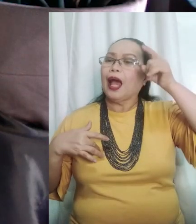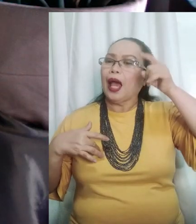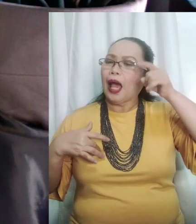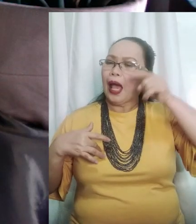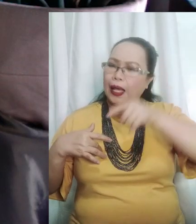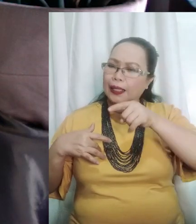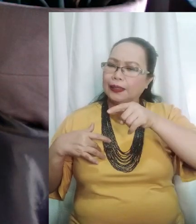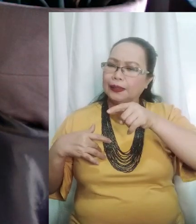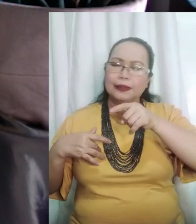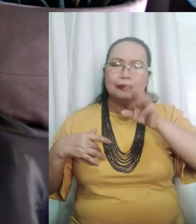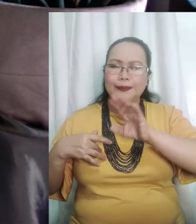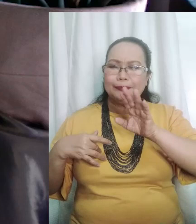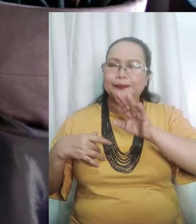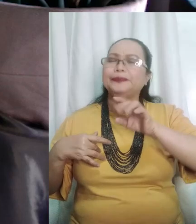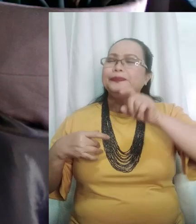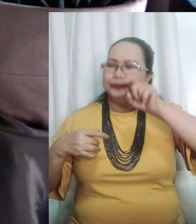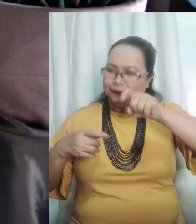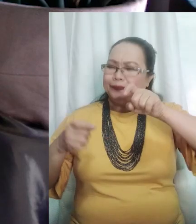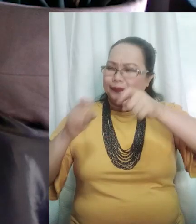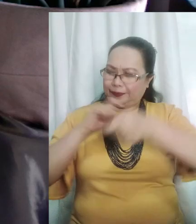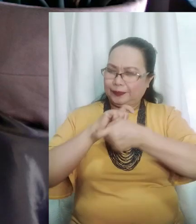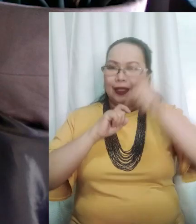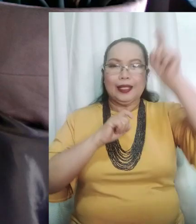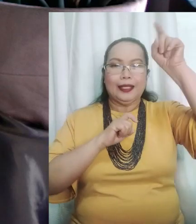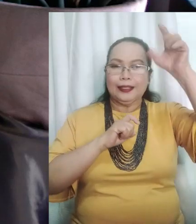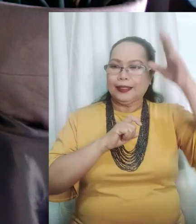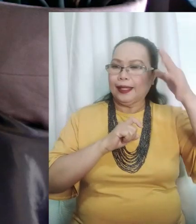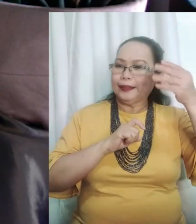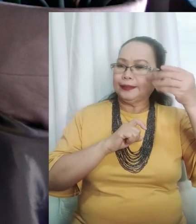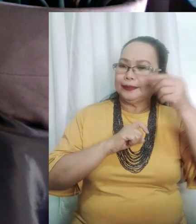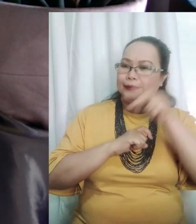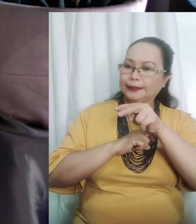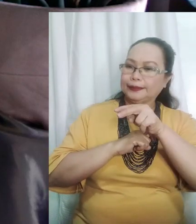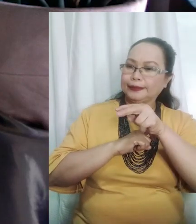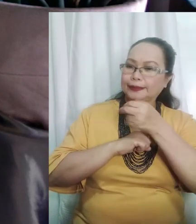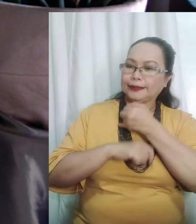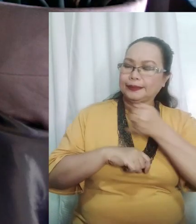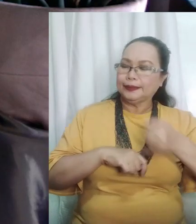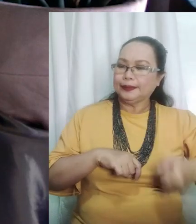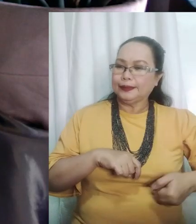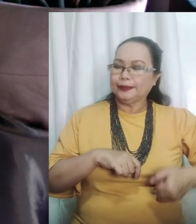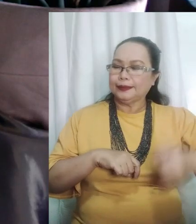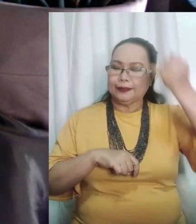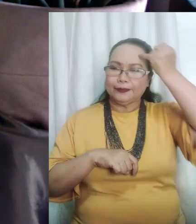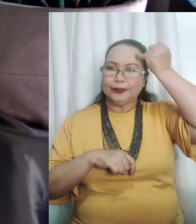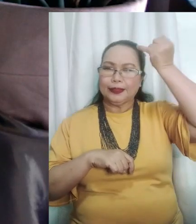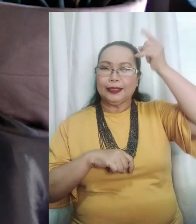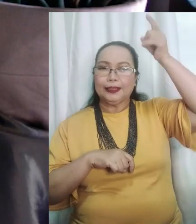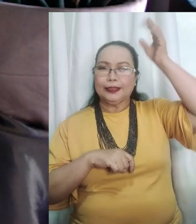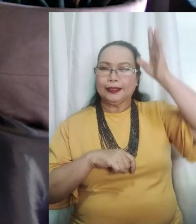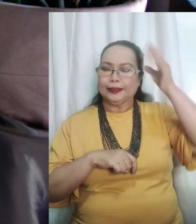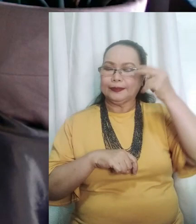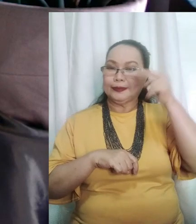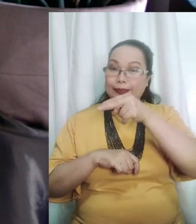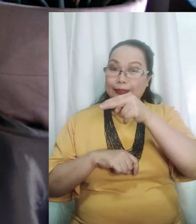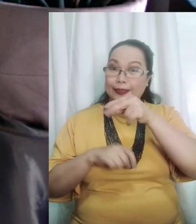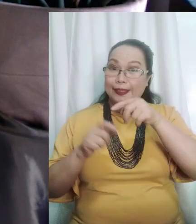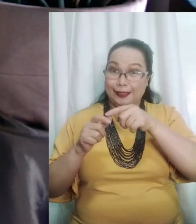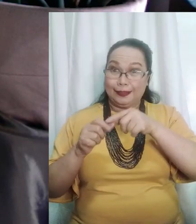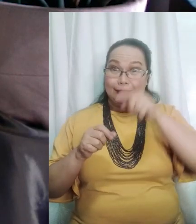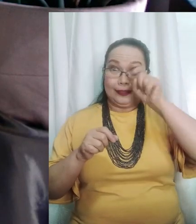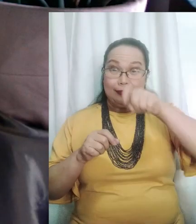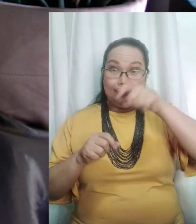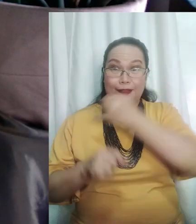divine setup of God. And so at the bottom of the pit, we see